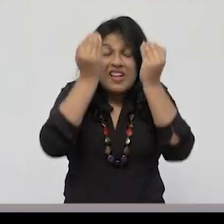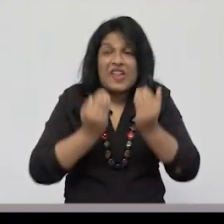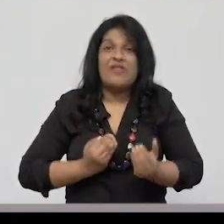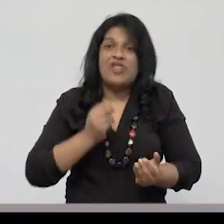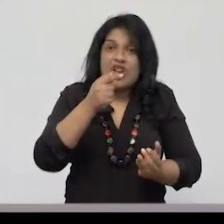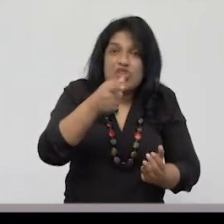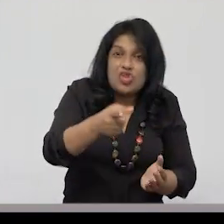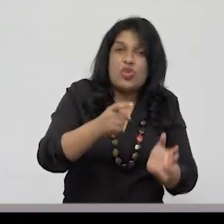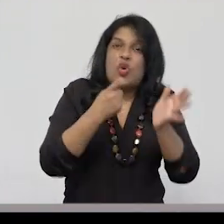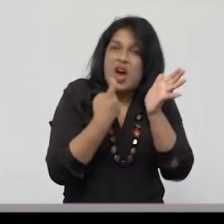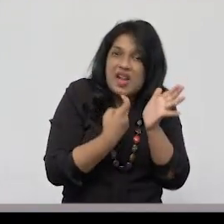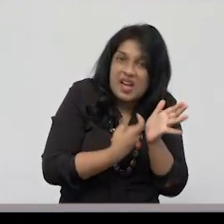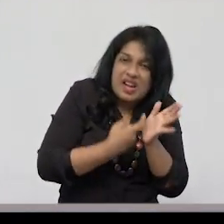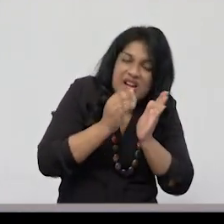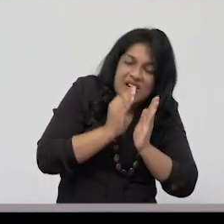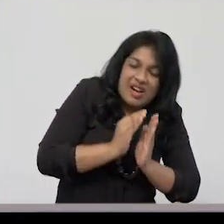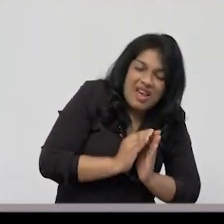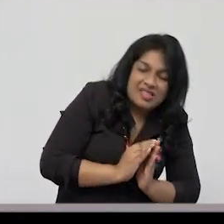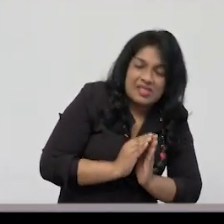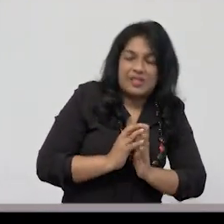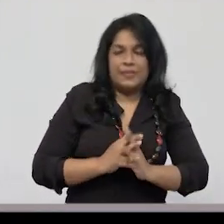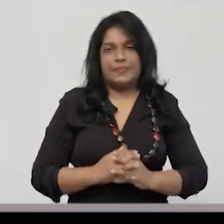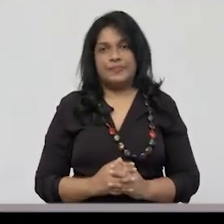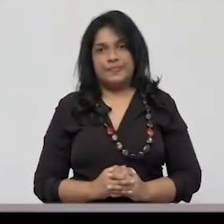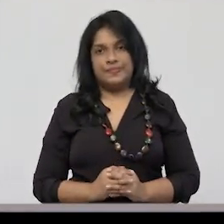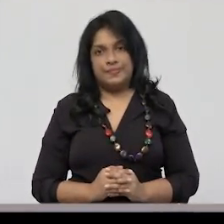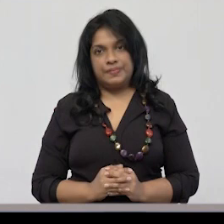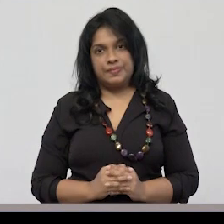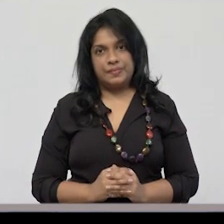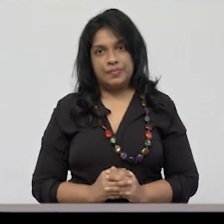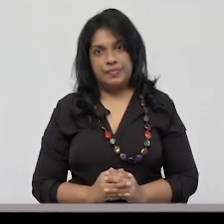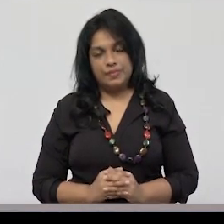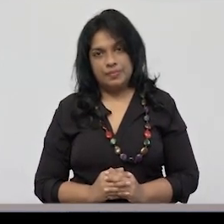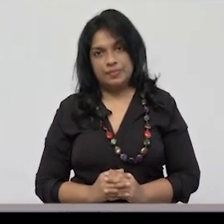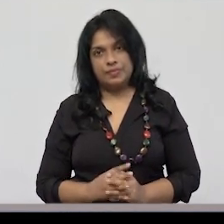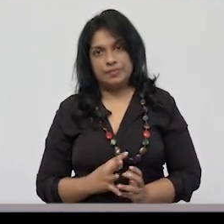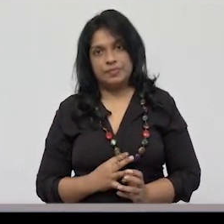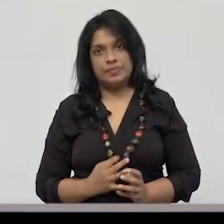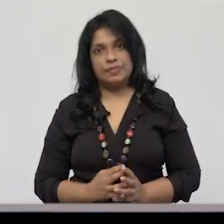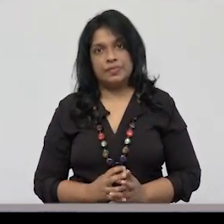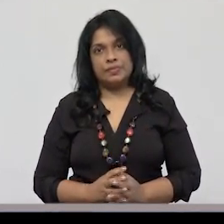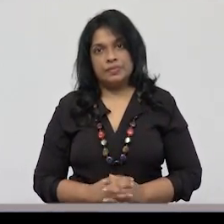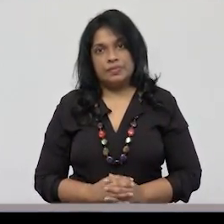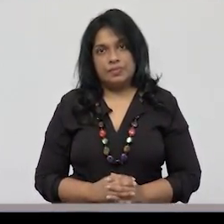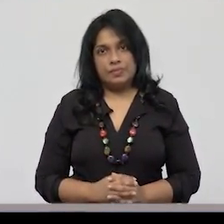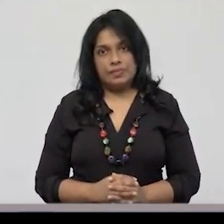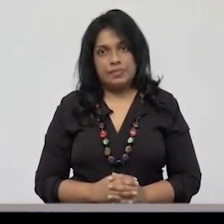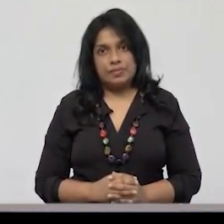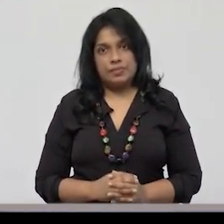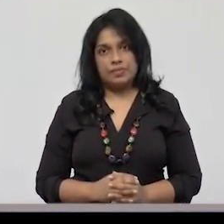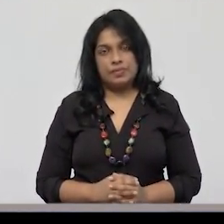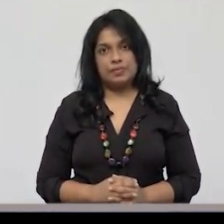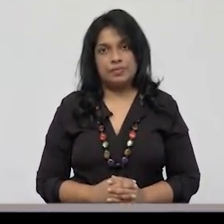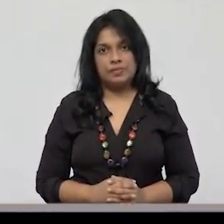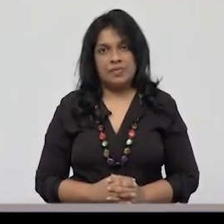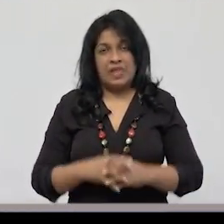Friend, listen to me. The devil's, I would say, the number one tool he's using to destroy Christians, especially in these last